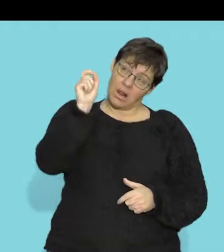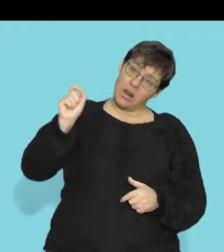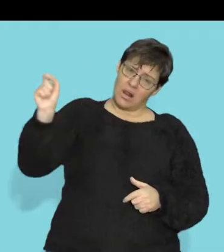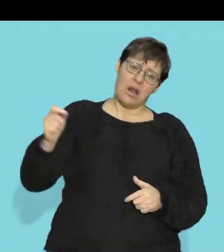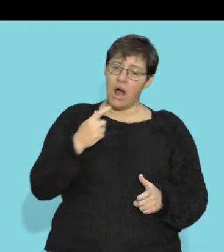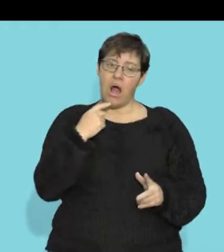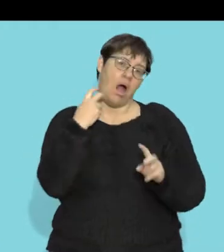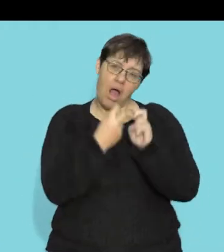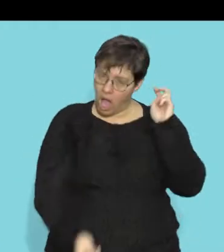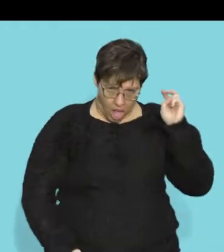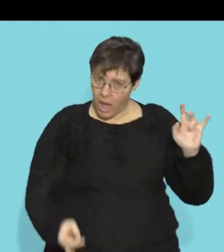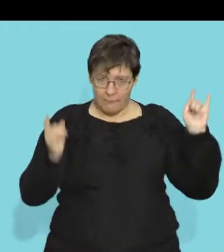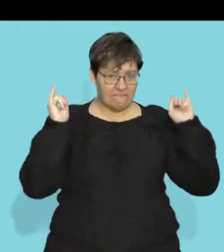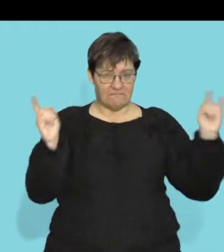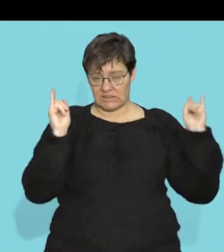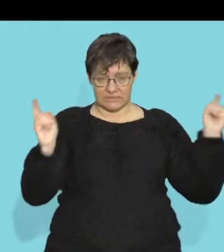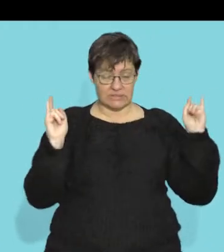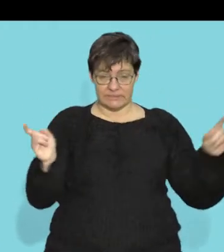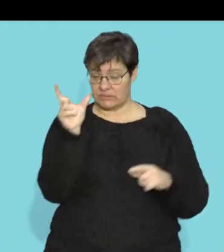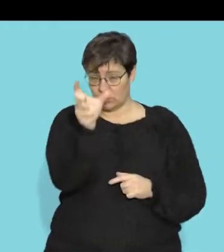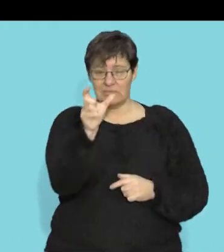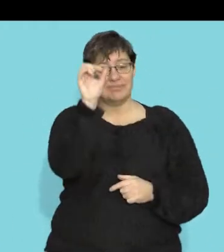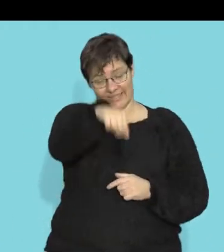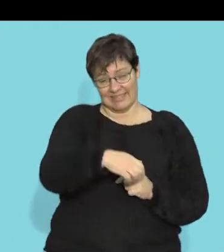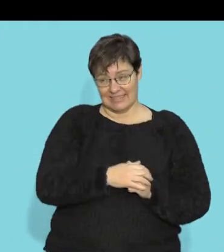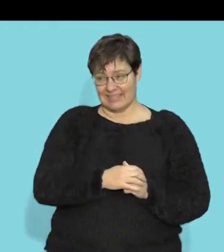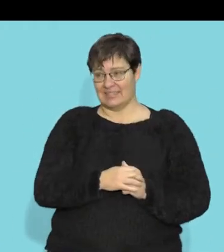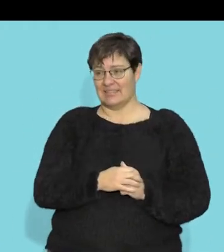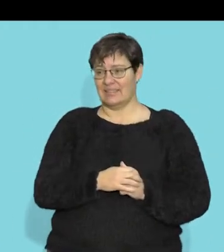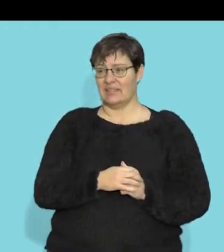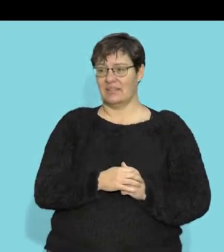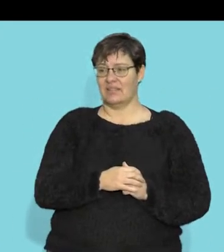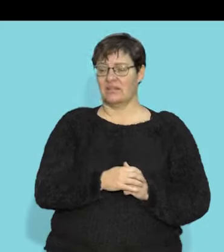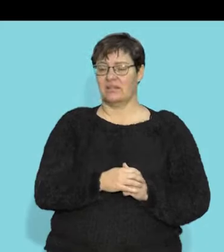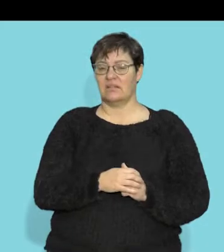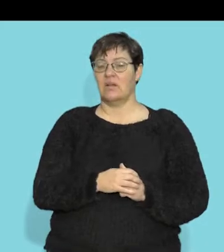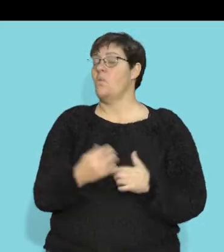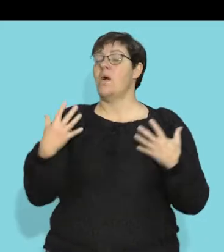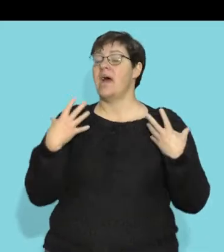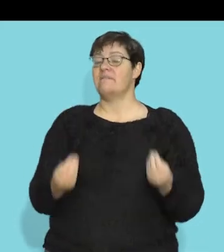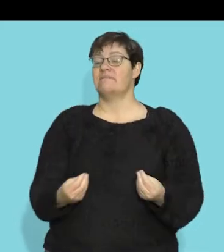in my class, my kids were like, wow, ma'am, that's a really long word. Yes, it is. So when